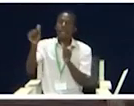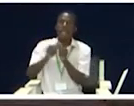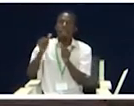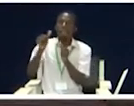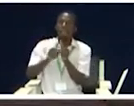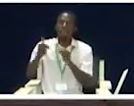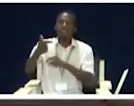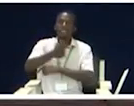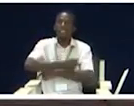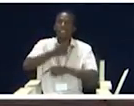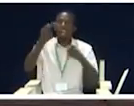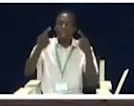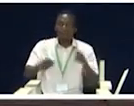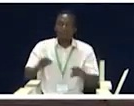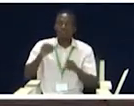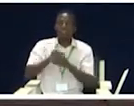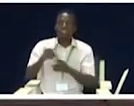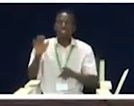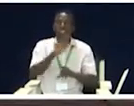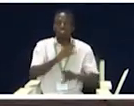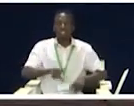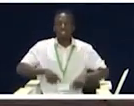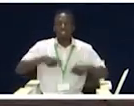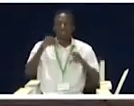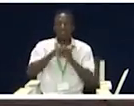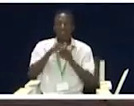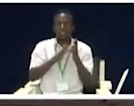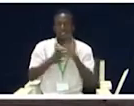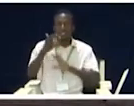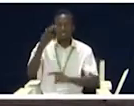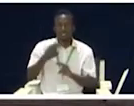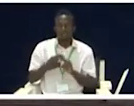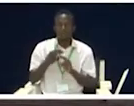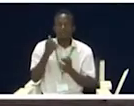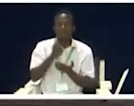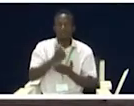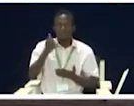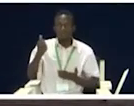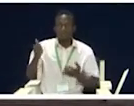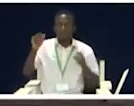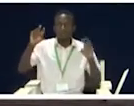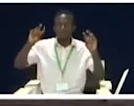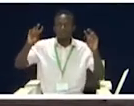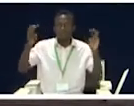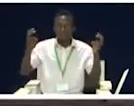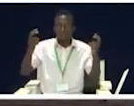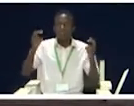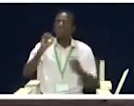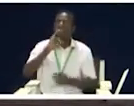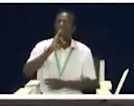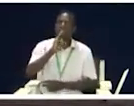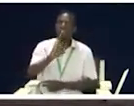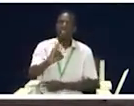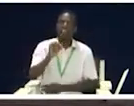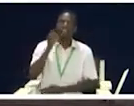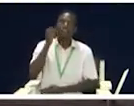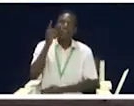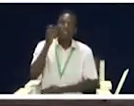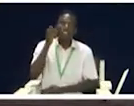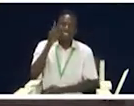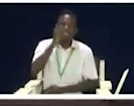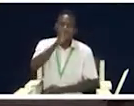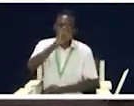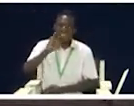life in the name of Jesus. The topic before us for this month's Holy Ghost service is understanding the God